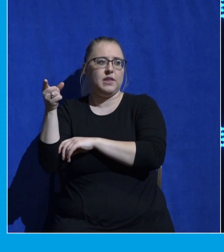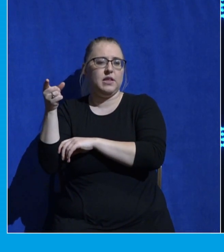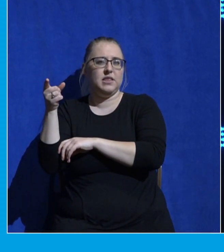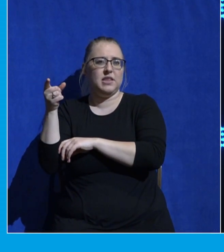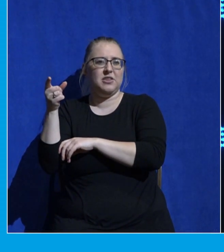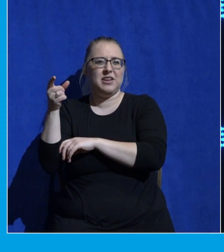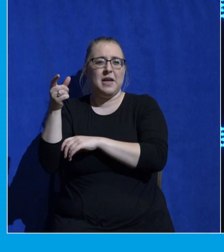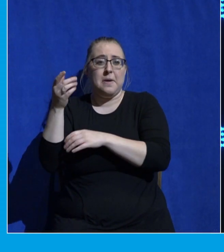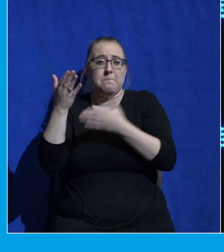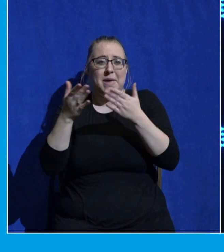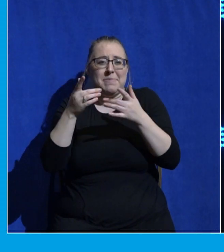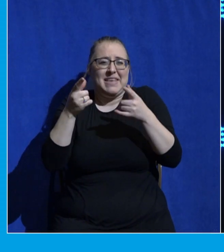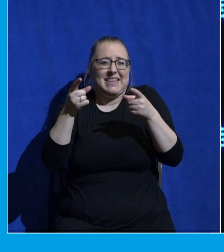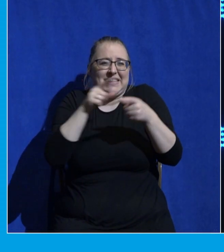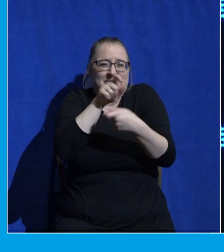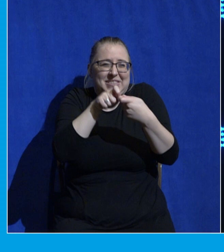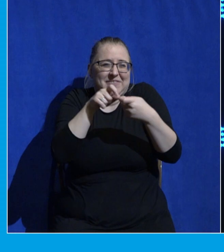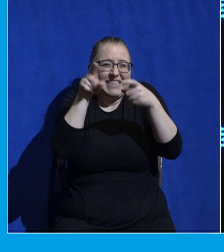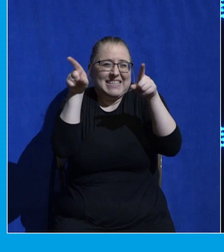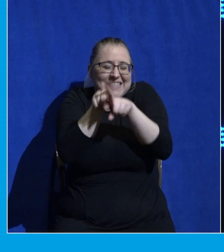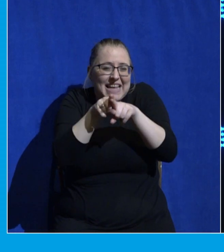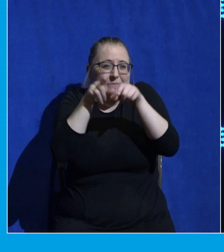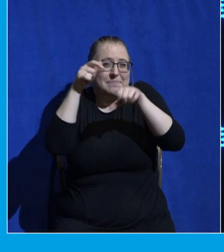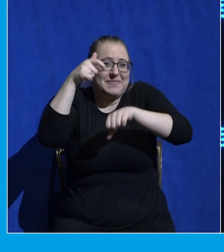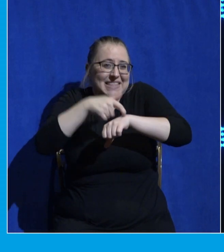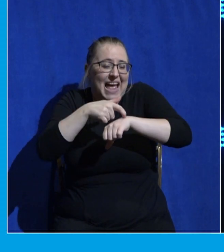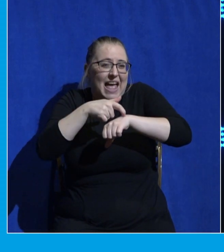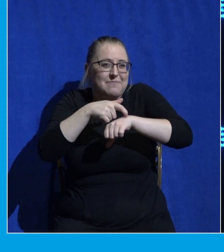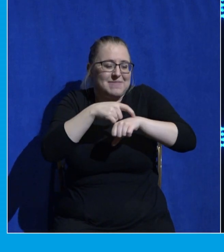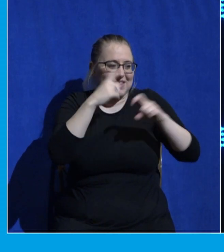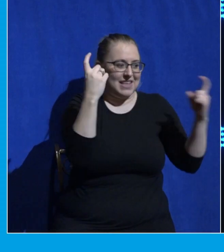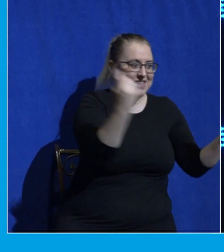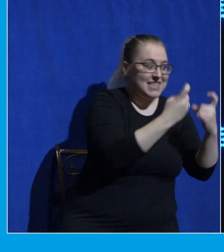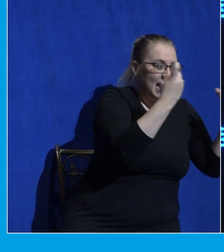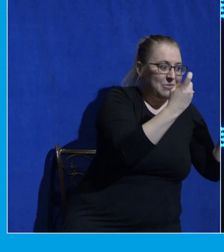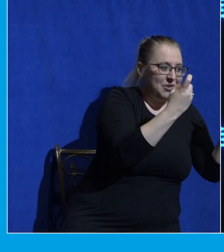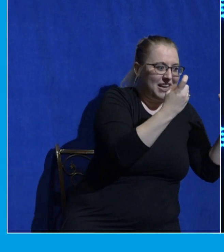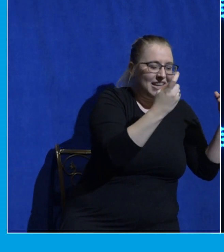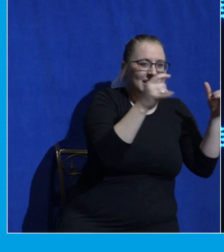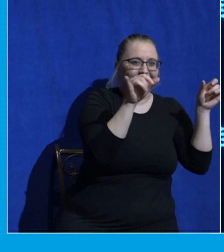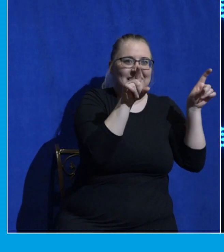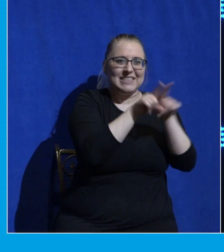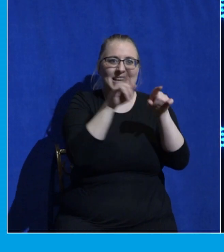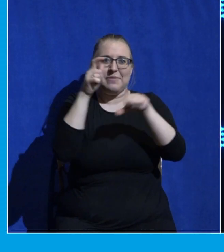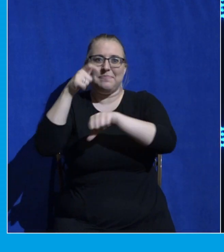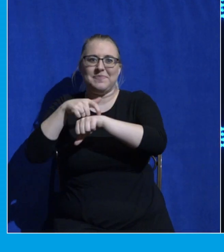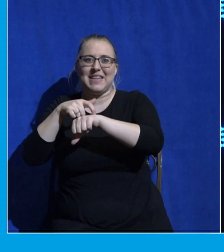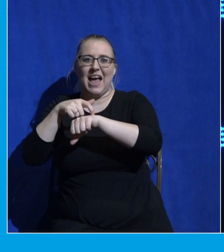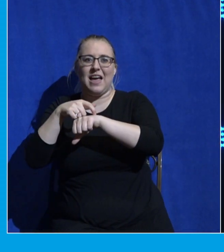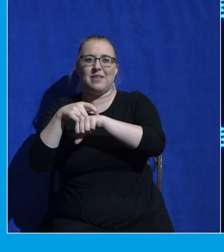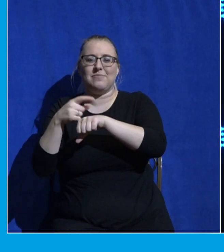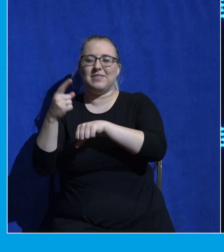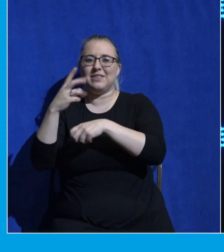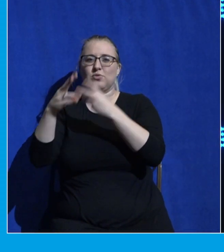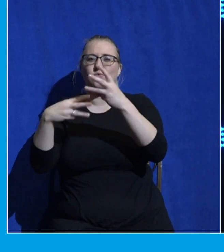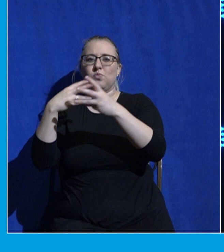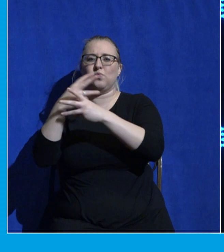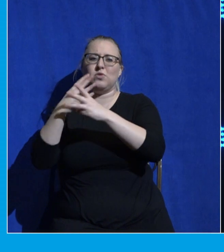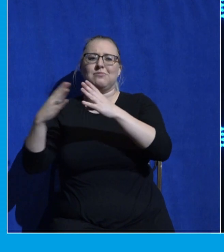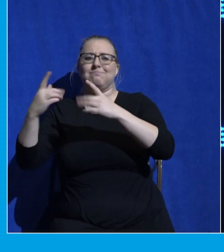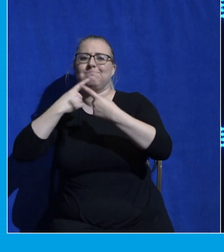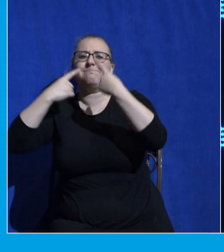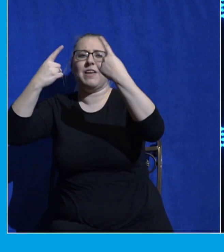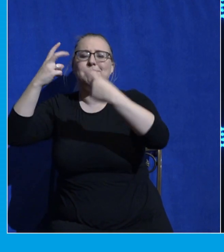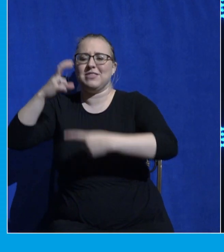at the very same time, the streets were flooded with celebration. World-renowned traveler and chef